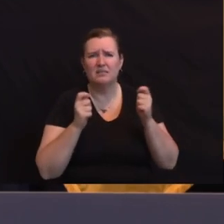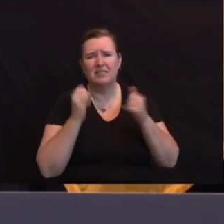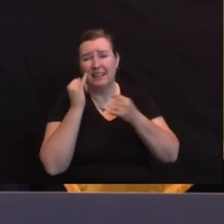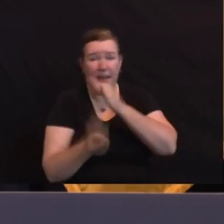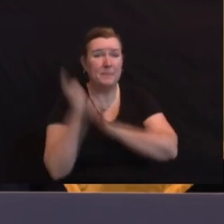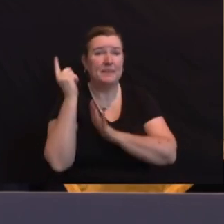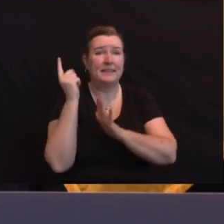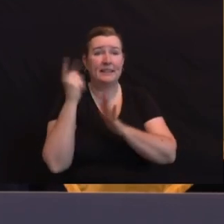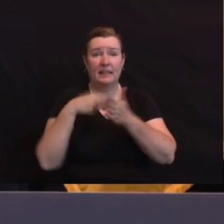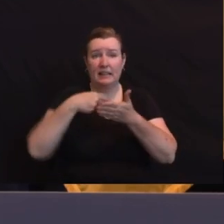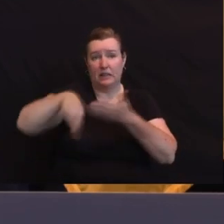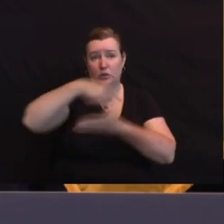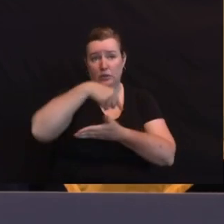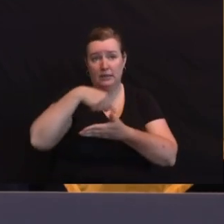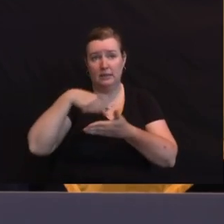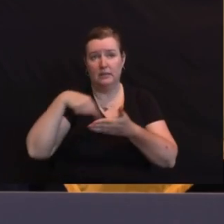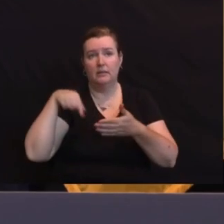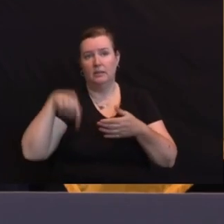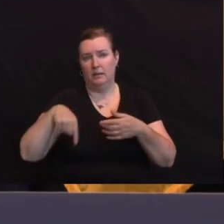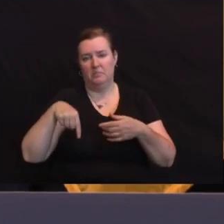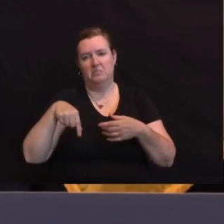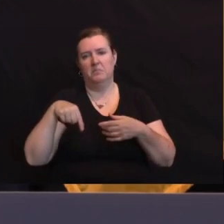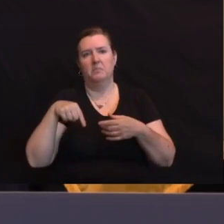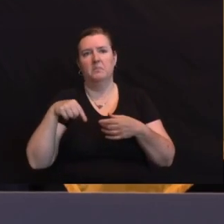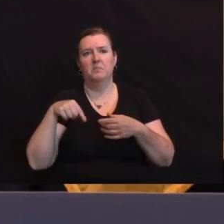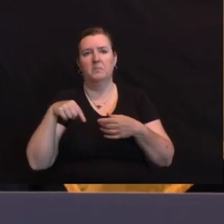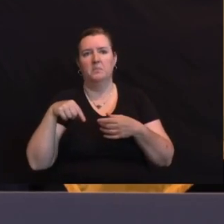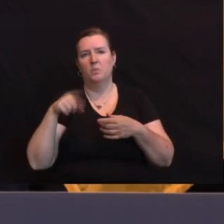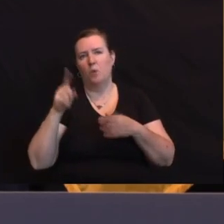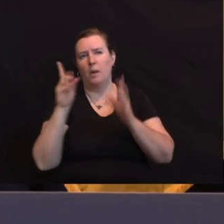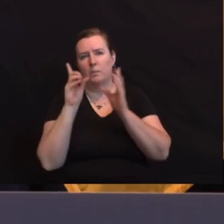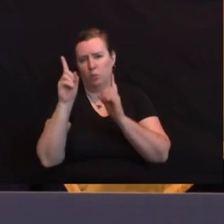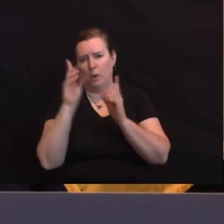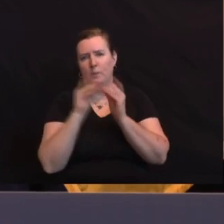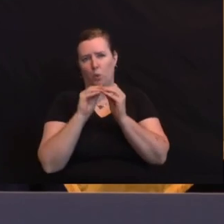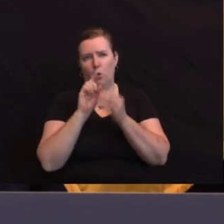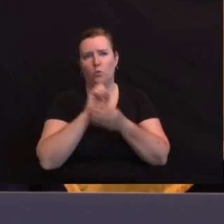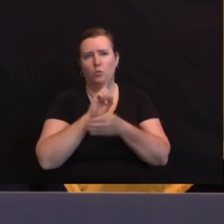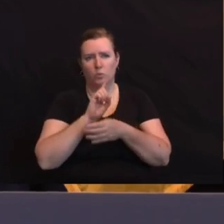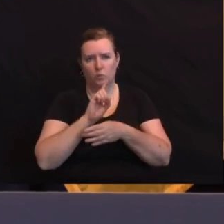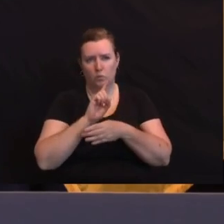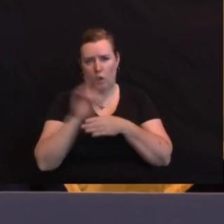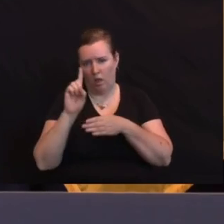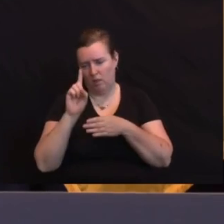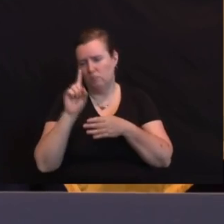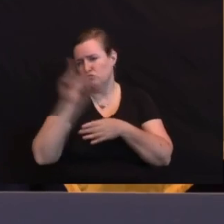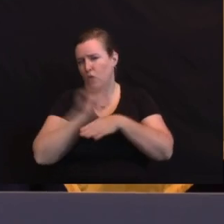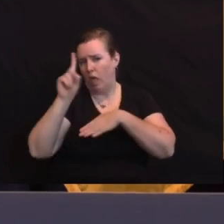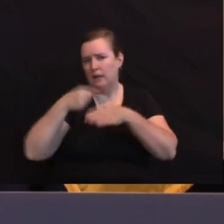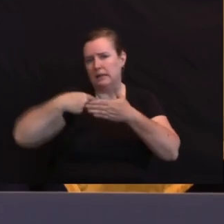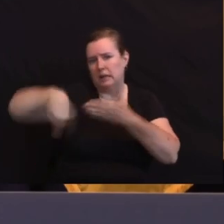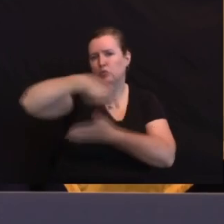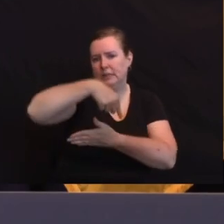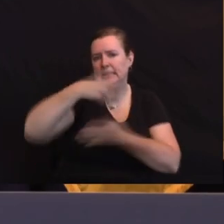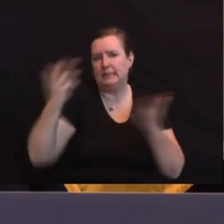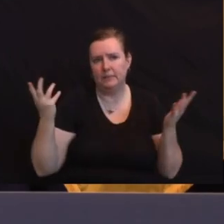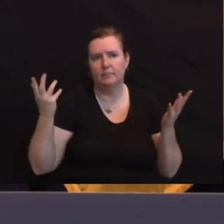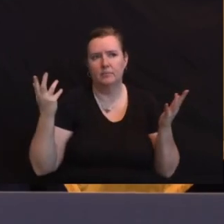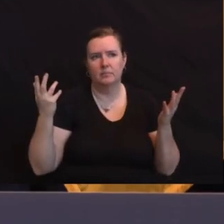one time next week, and that's a week from today at 1 o'clock, unless you hear otherwise. We may well call an audible. I know I'm on the